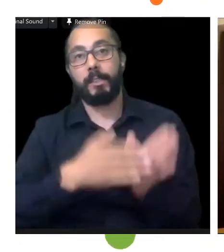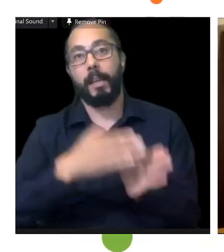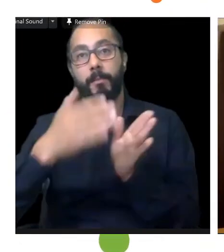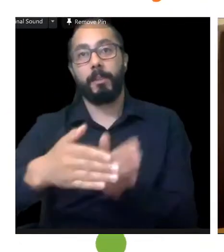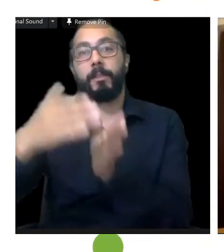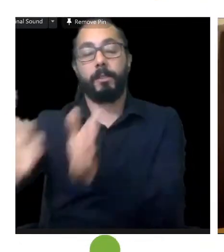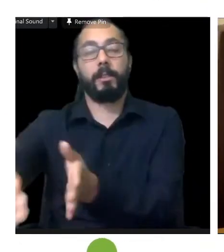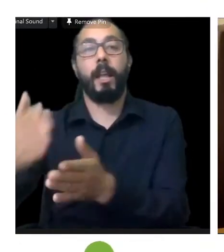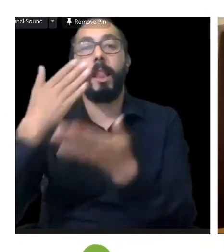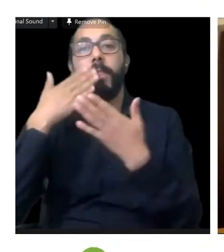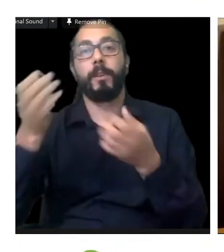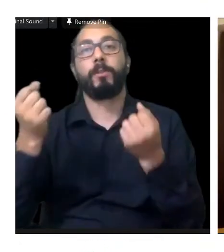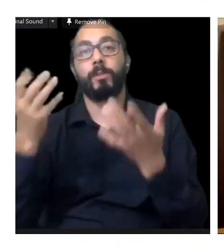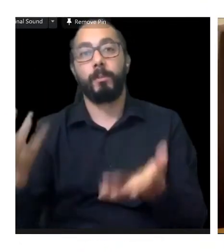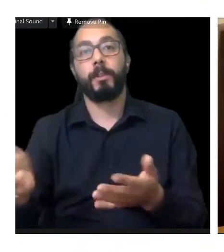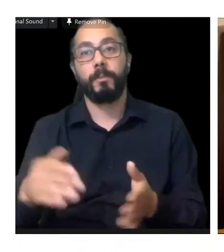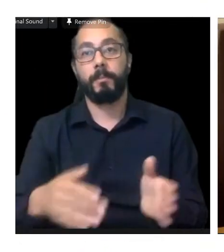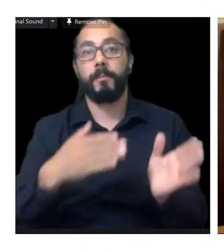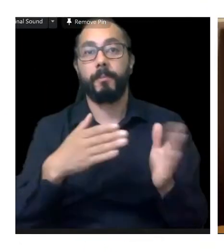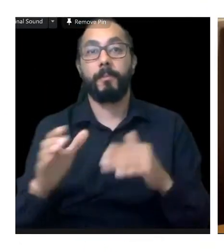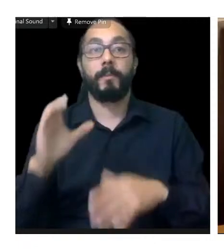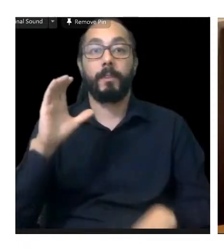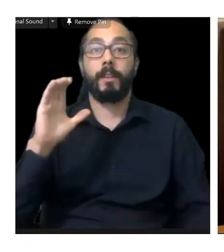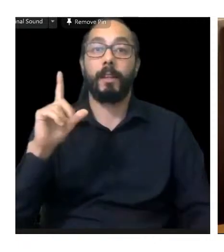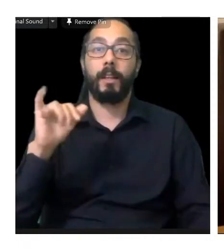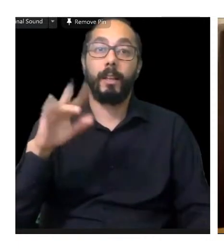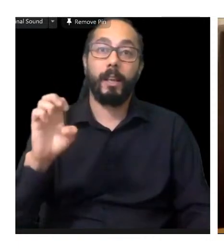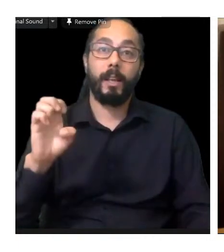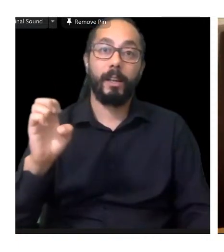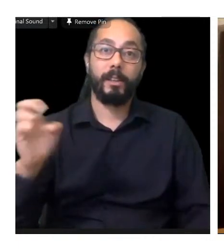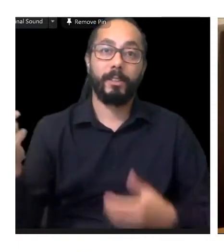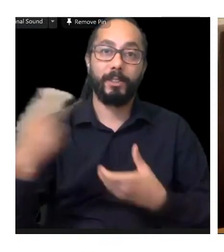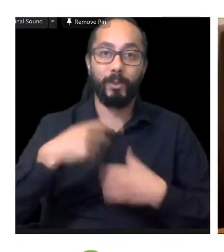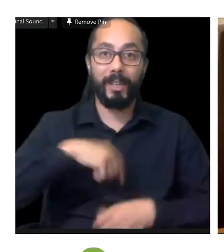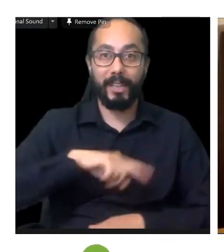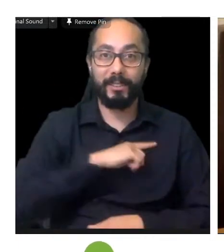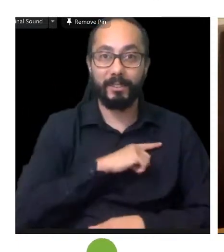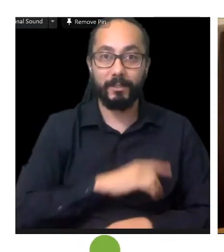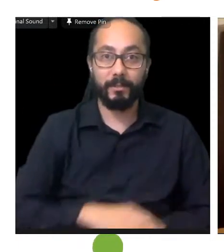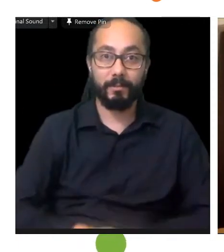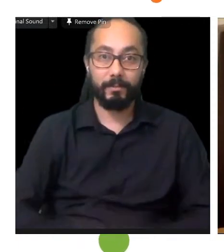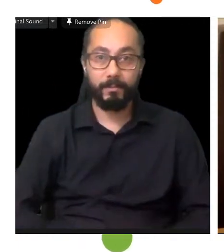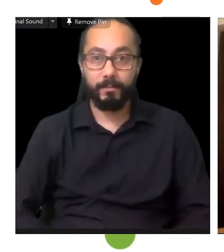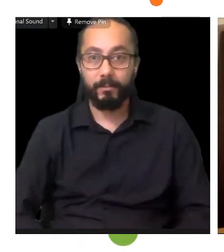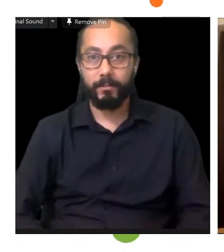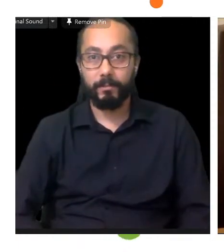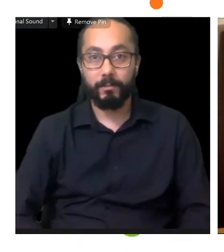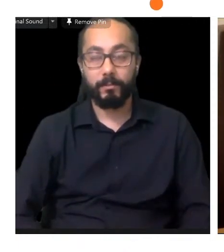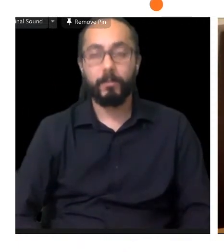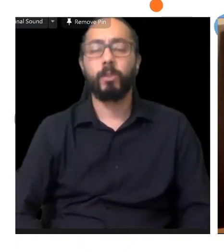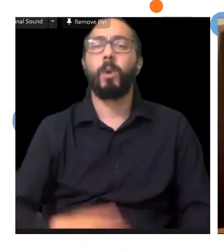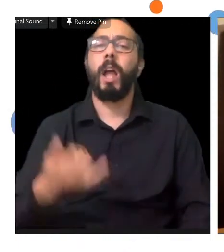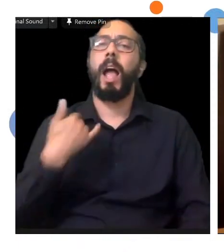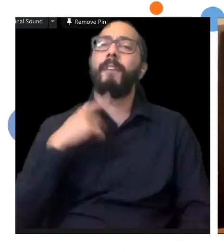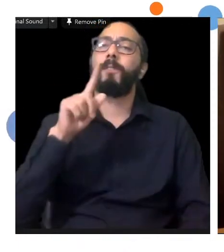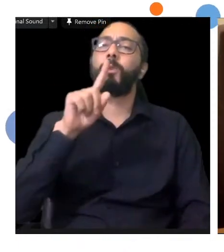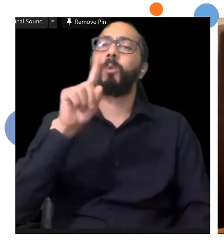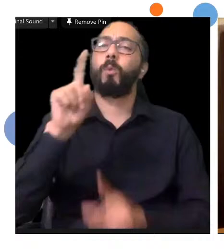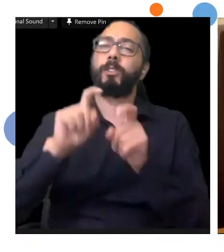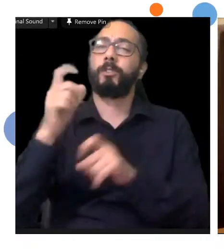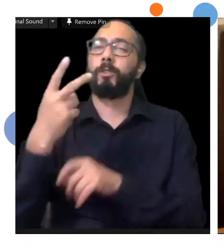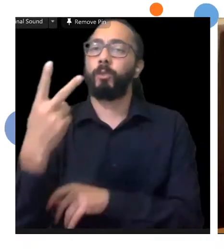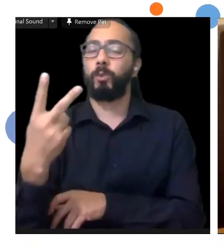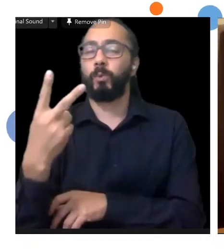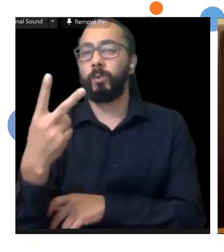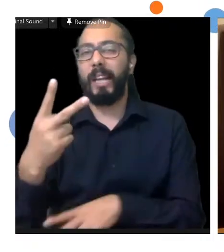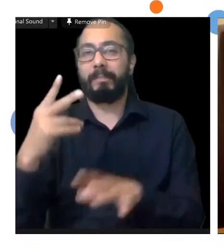much. Claire, will you join us, please? I'm coming to you with two questions, and I'm going to squish you into